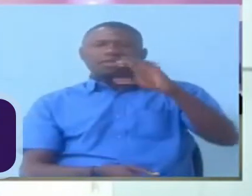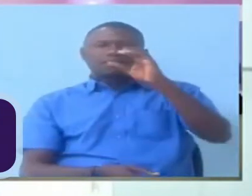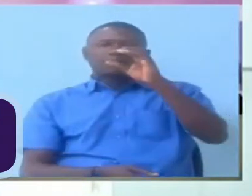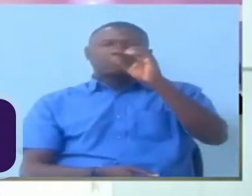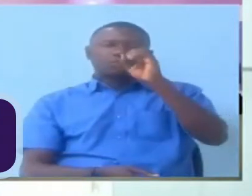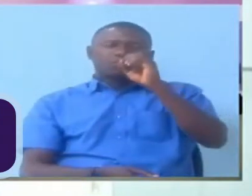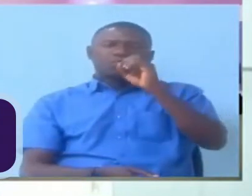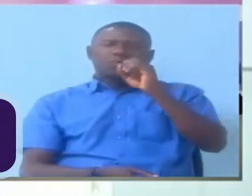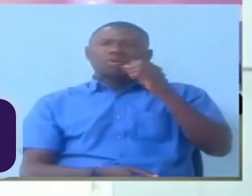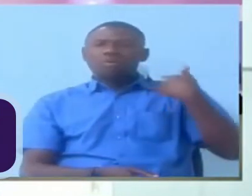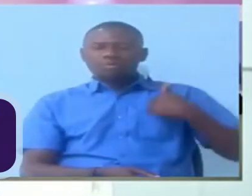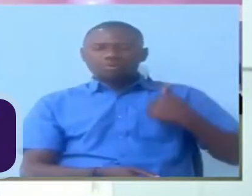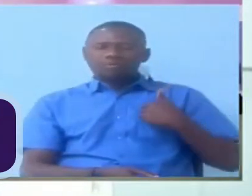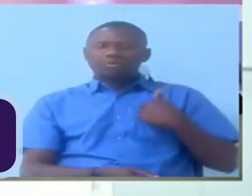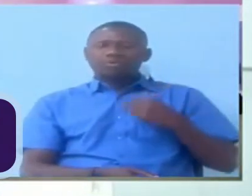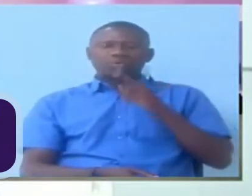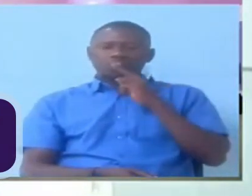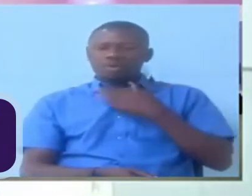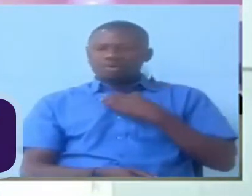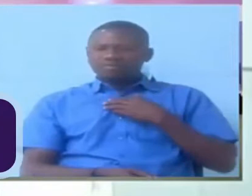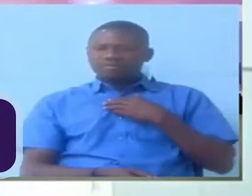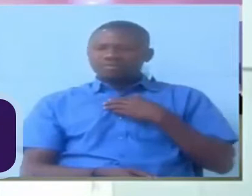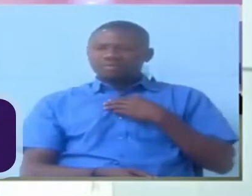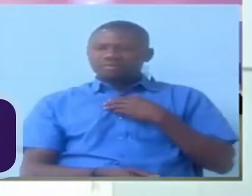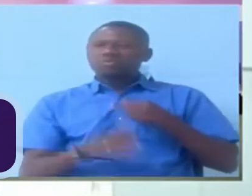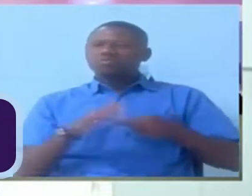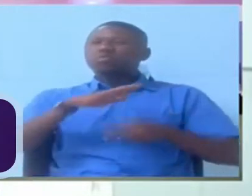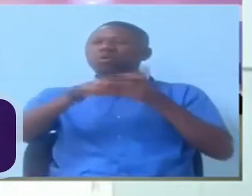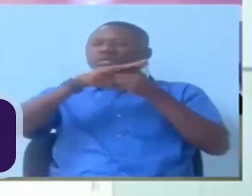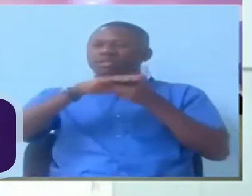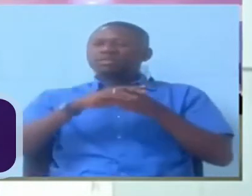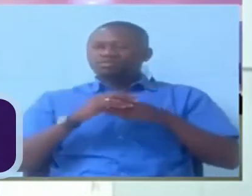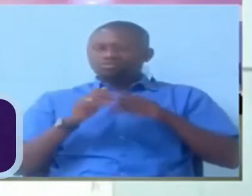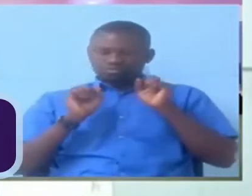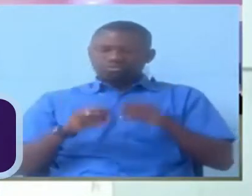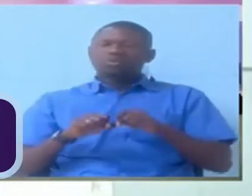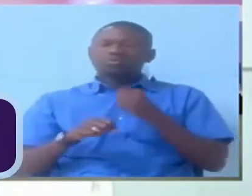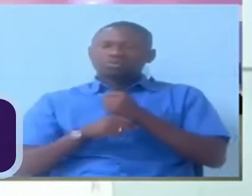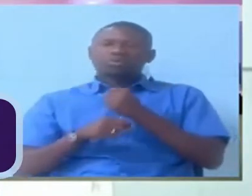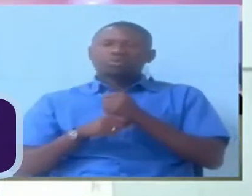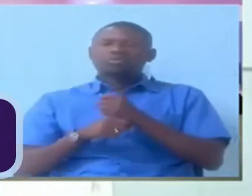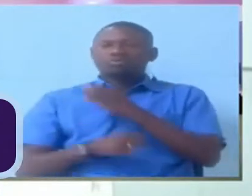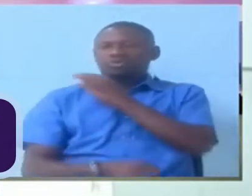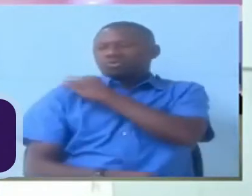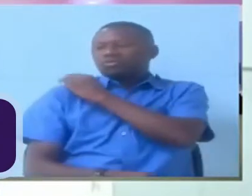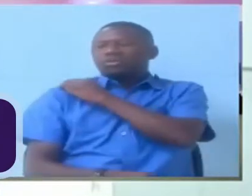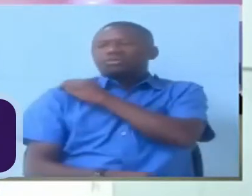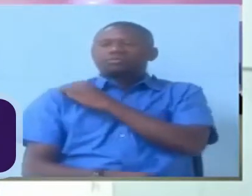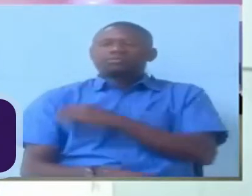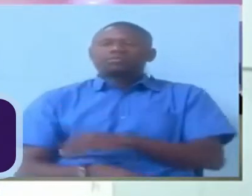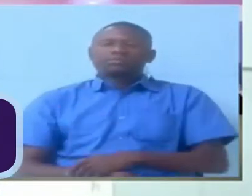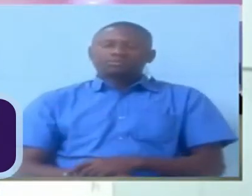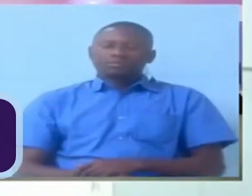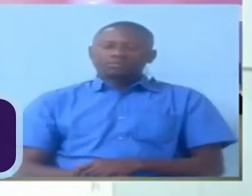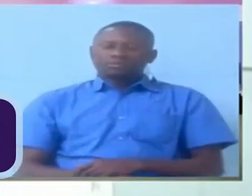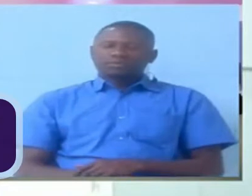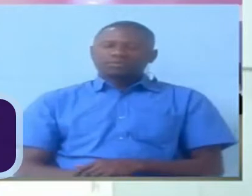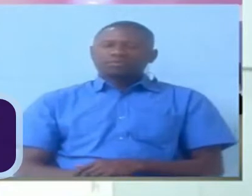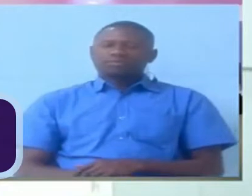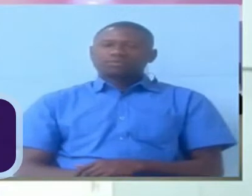is a board that is constituted. Ika molle tombo men kasi akwokuna. Look into